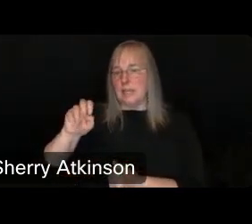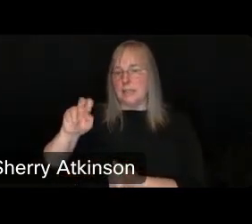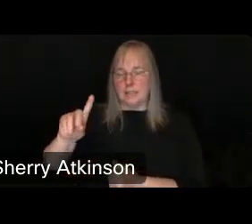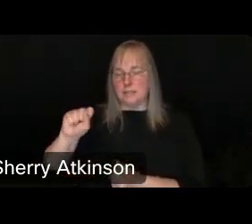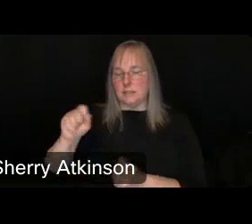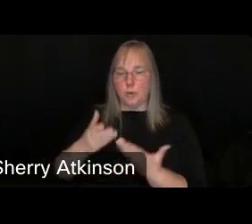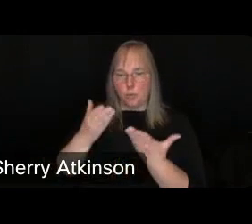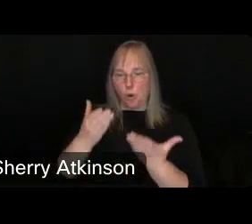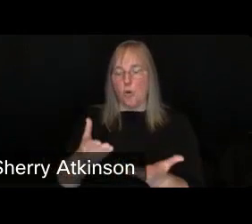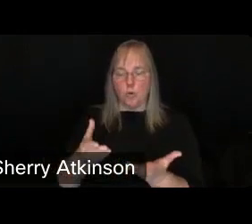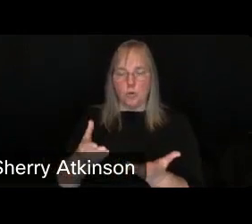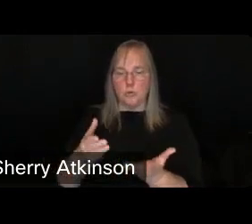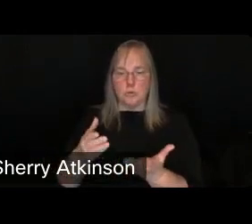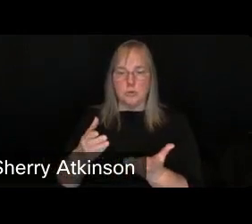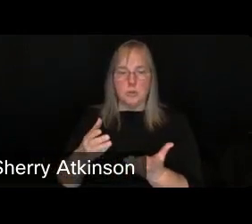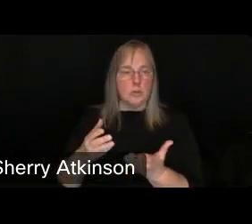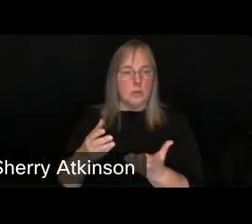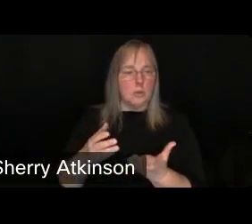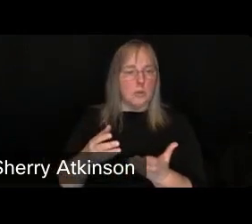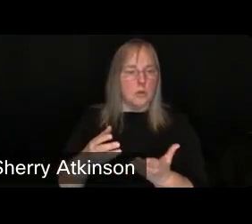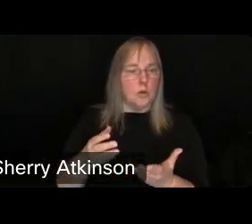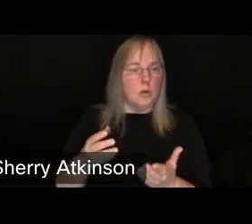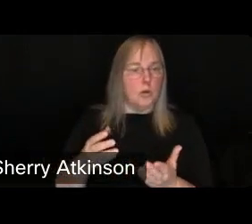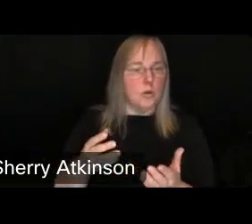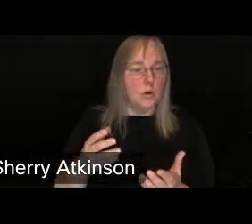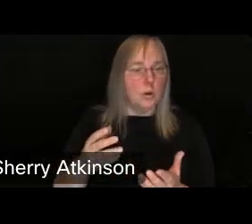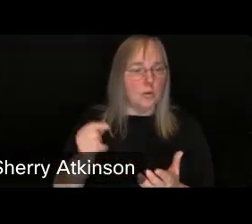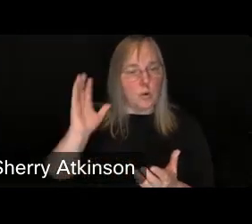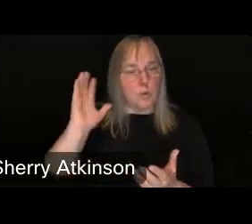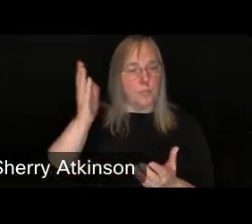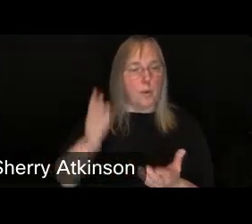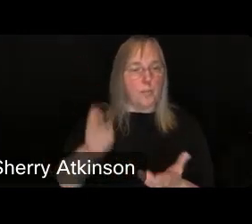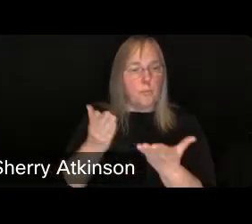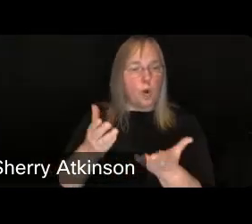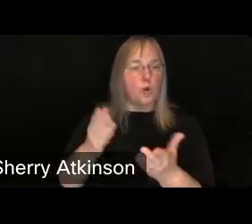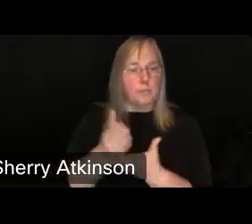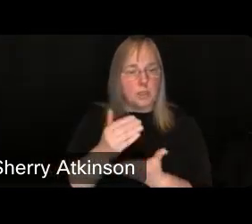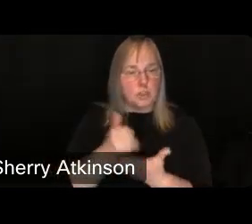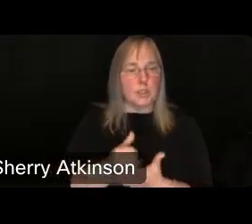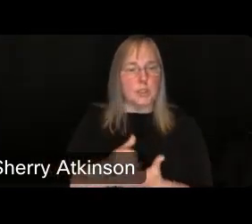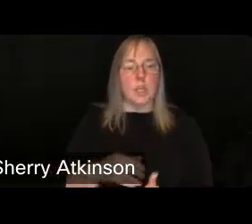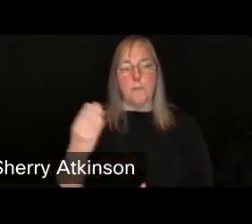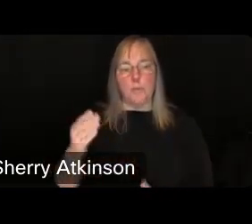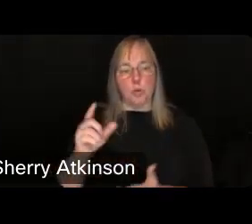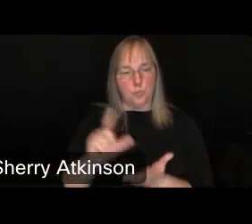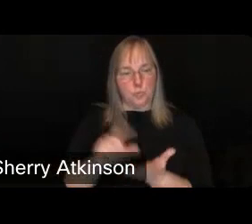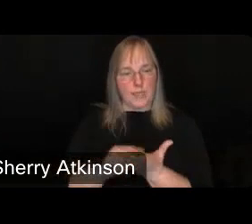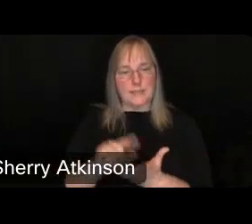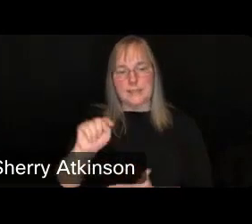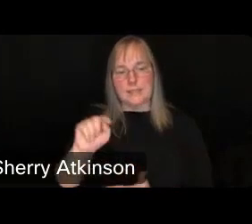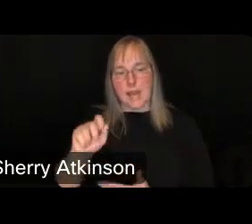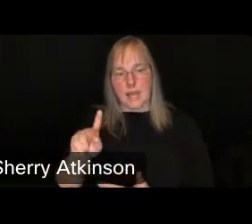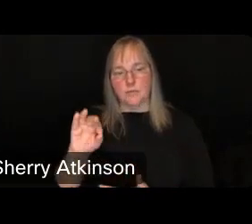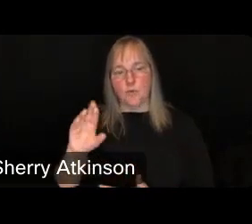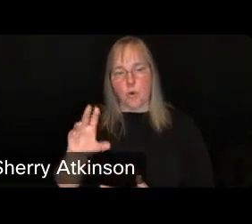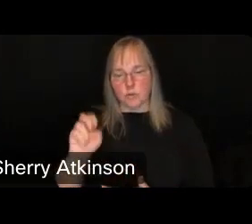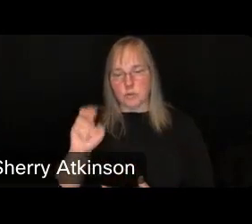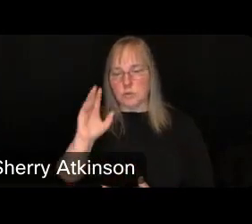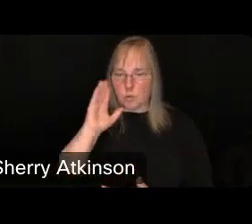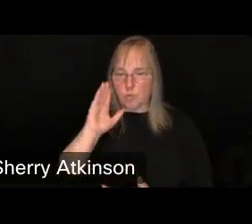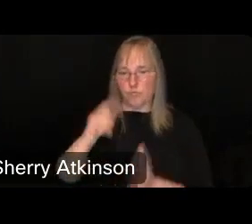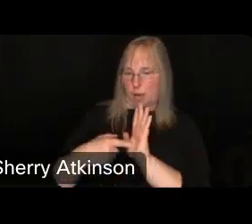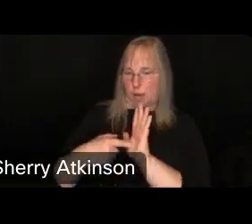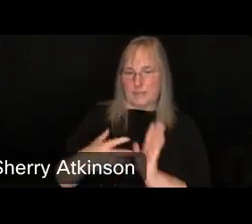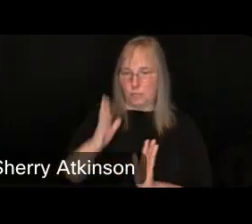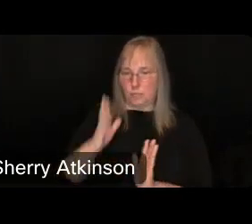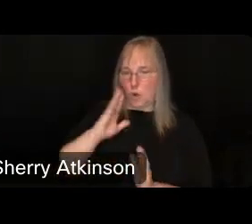operating budget, capital budget, and the blueprint task force a representative will provide a briefing just for, and